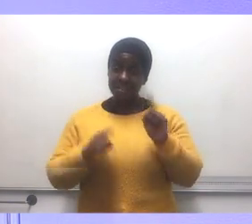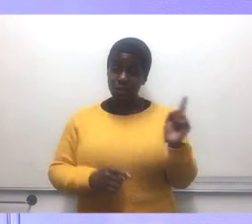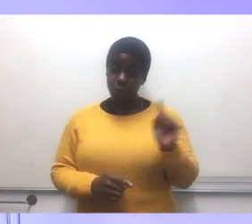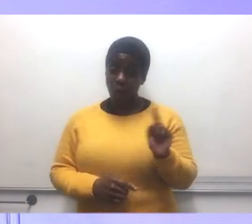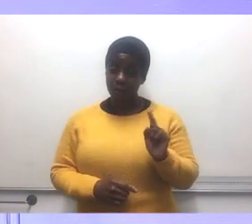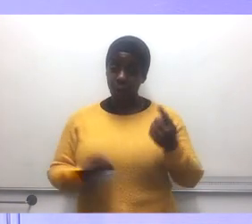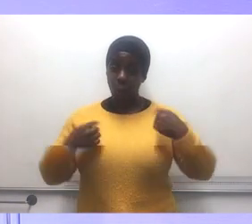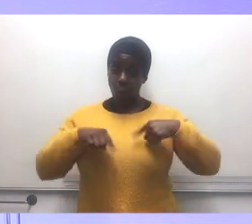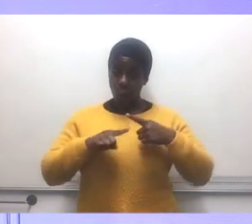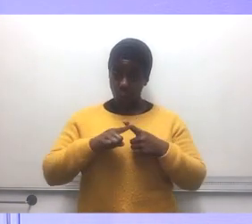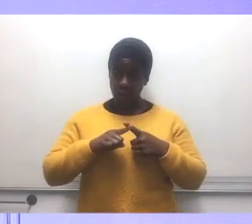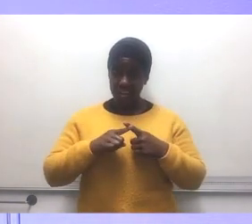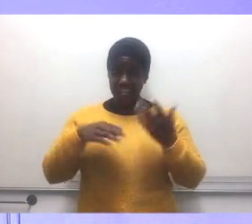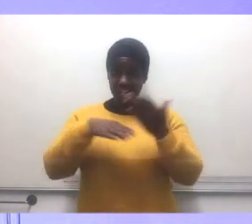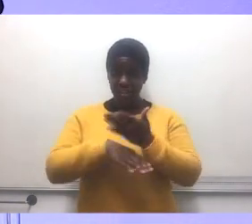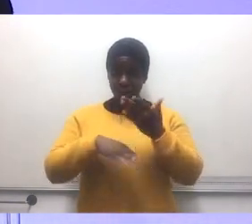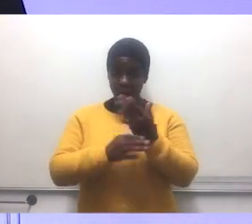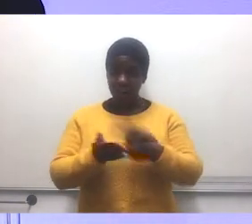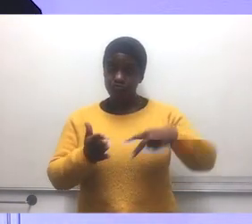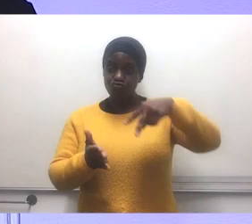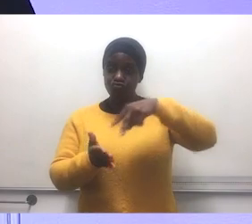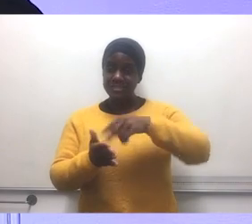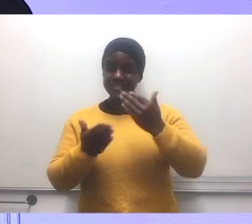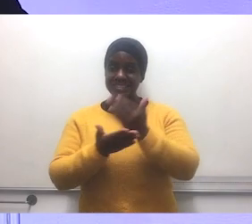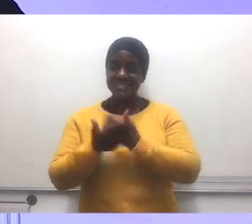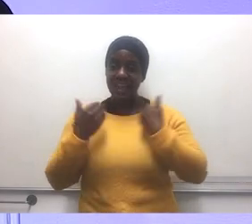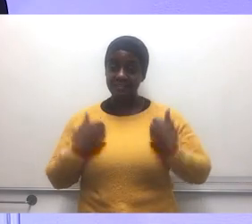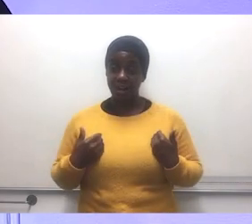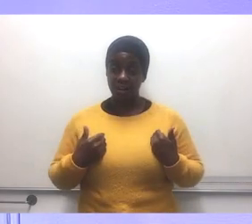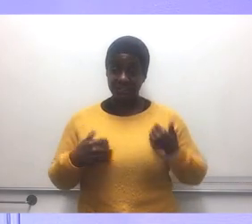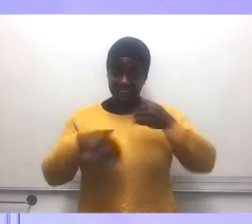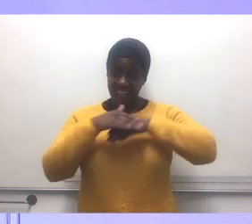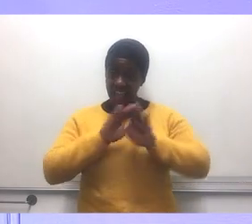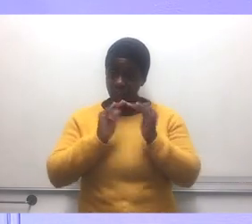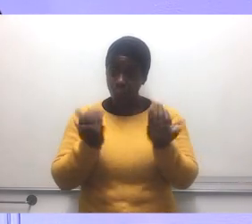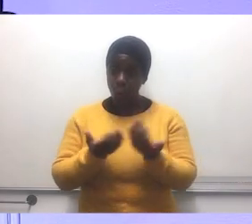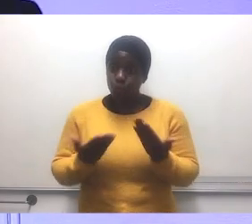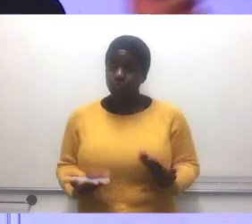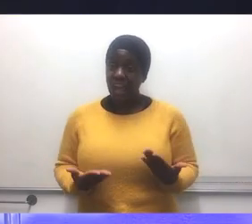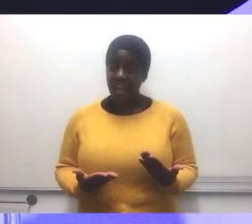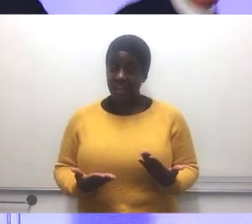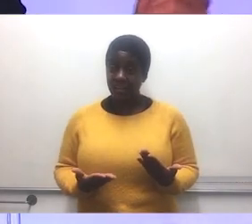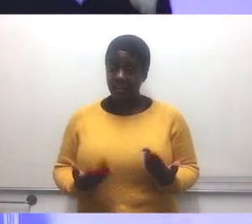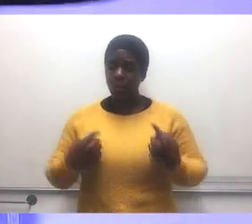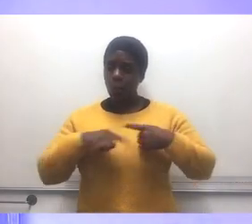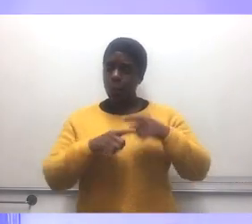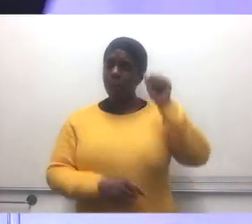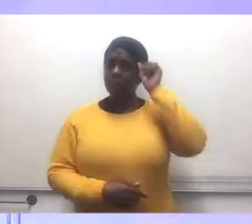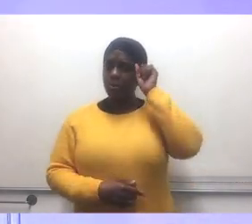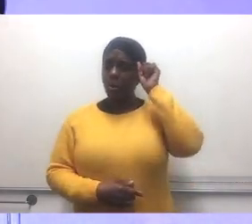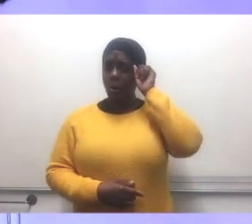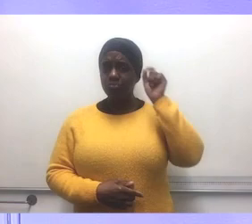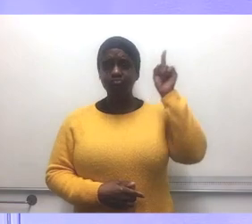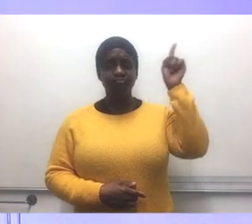that we serve a risen Savior. He's in the world today. We know that